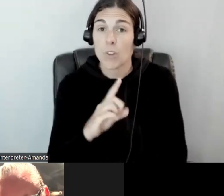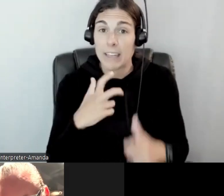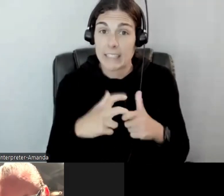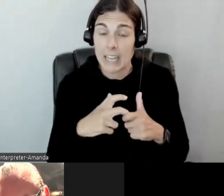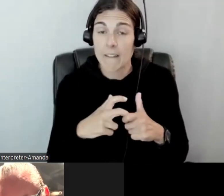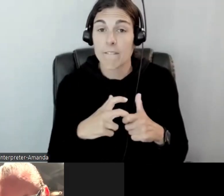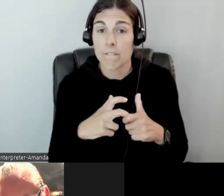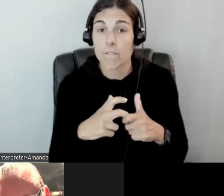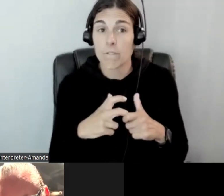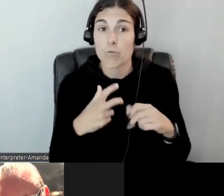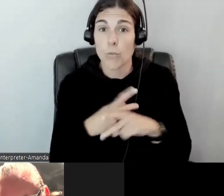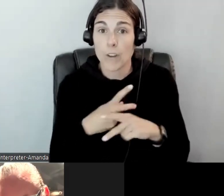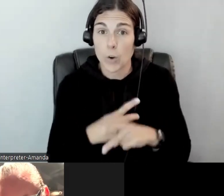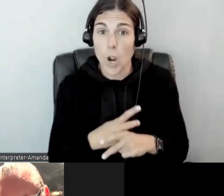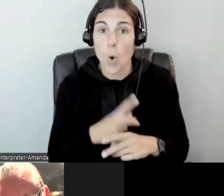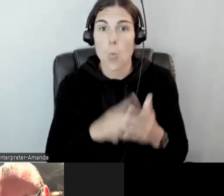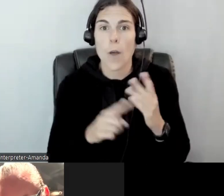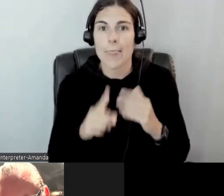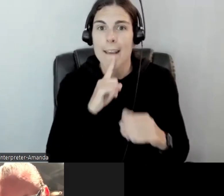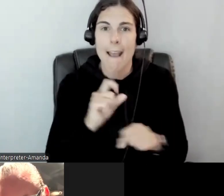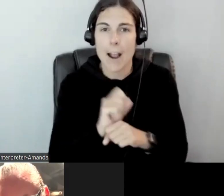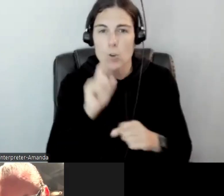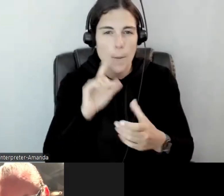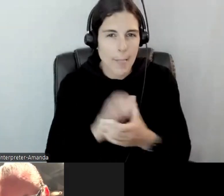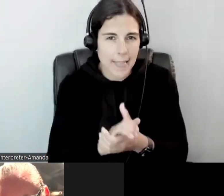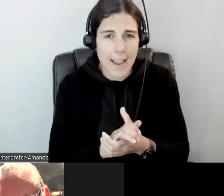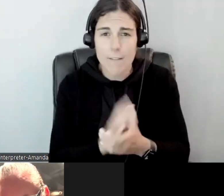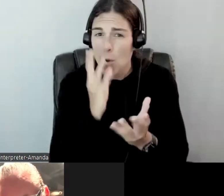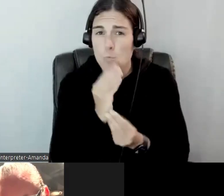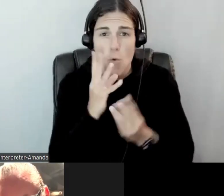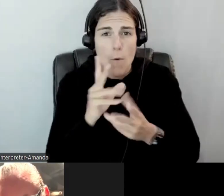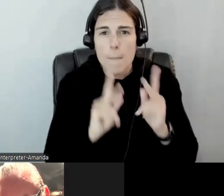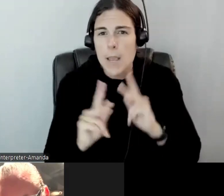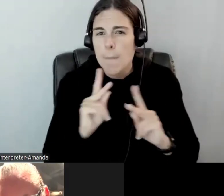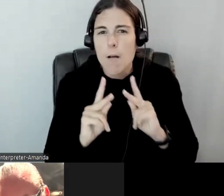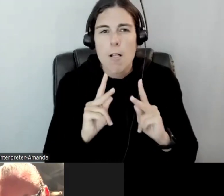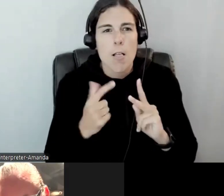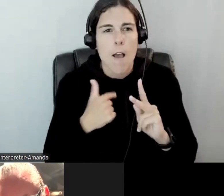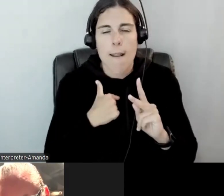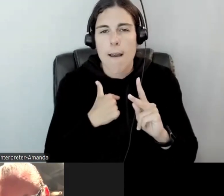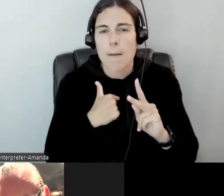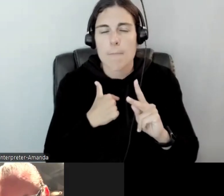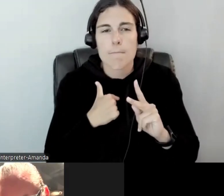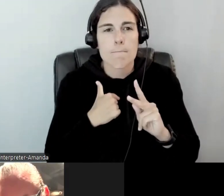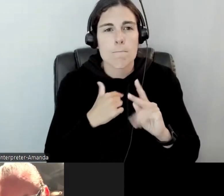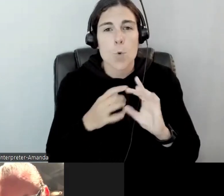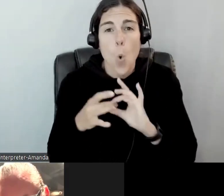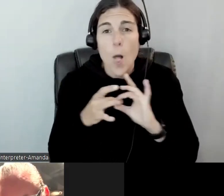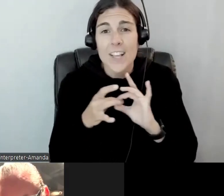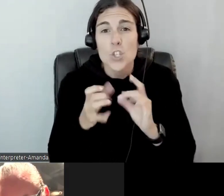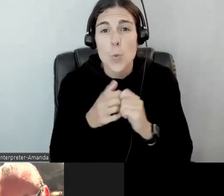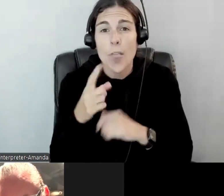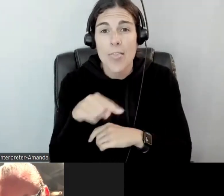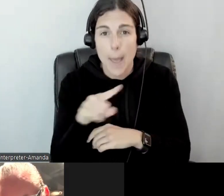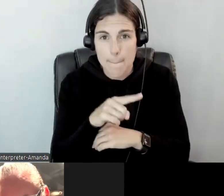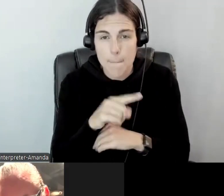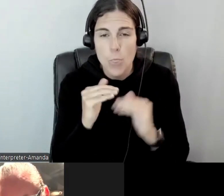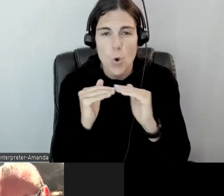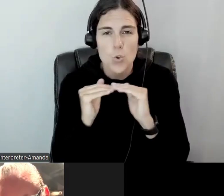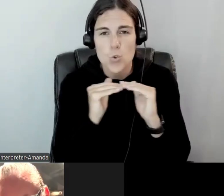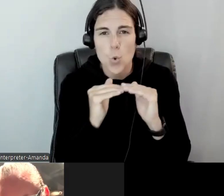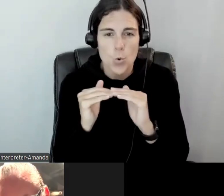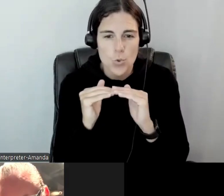nail them down on what they actually believe. And they're lovely people, and I get to be in coalition with them on the social justice angle.